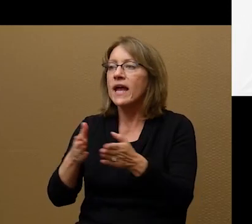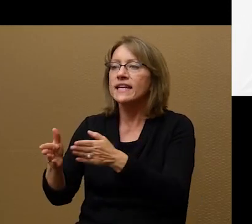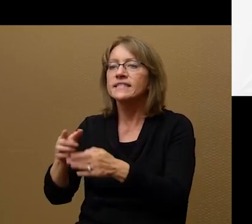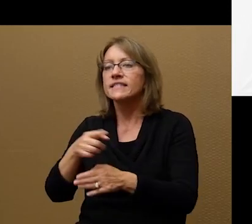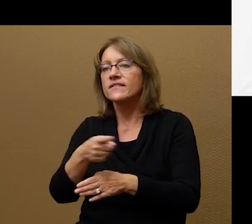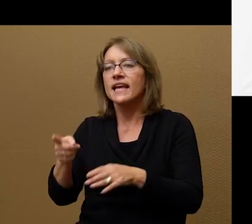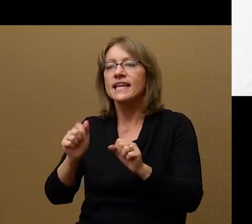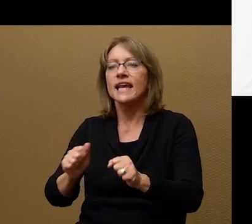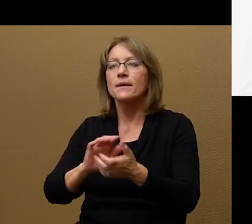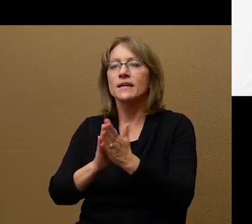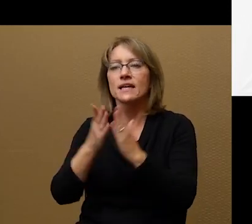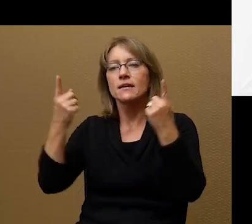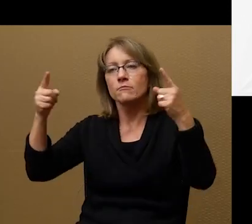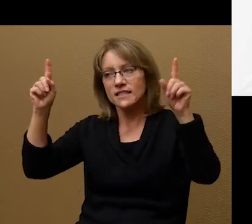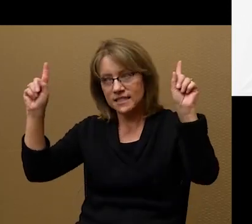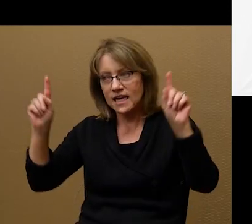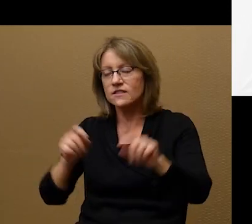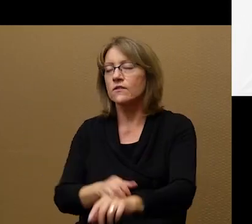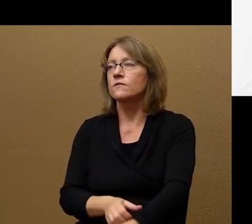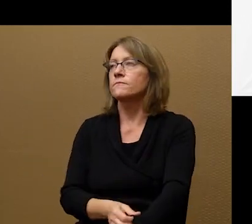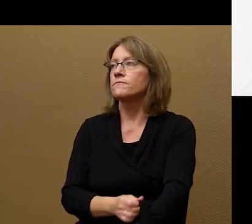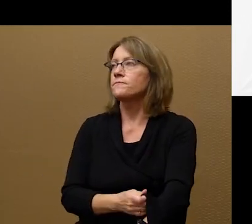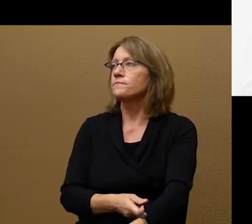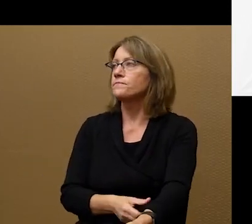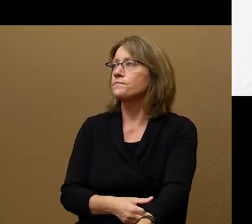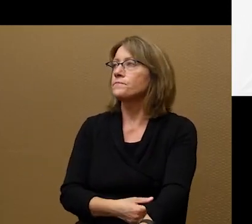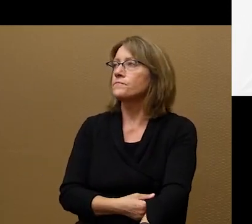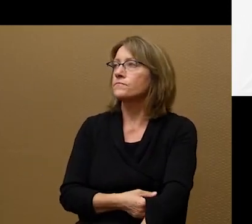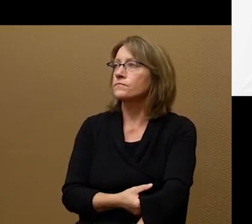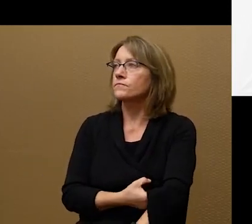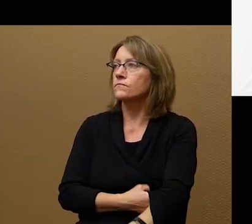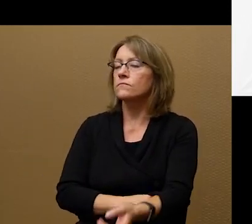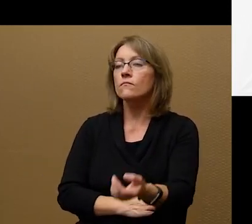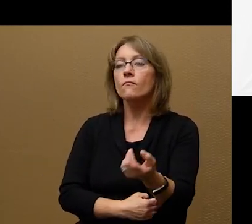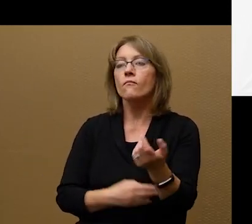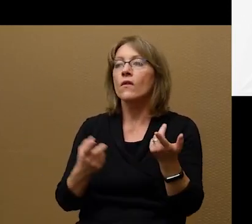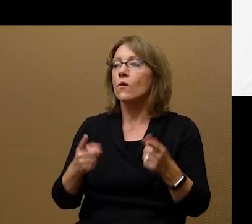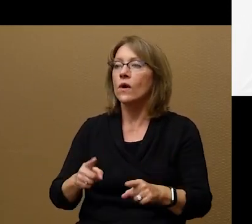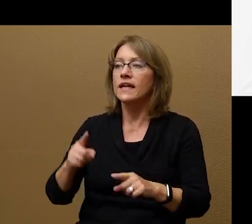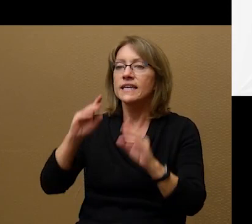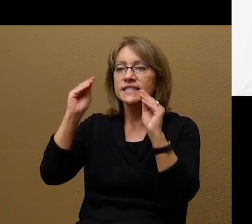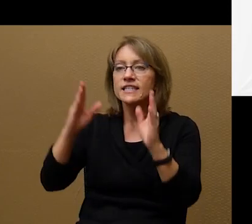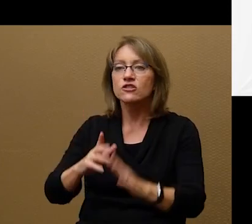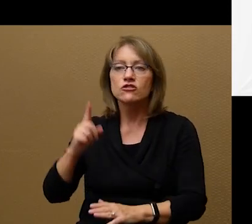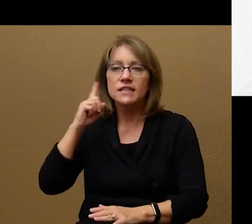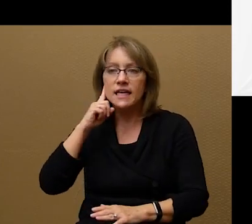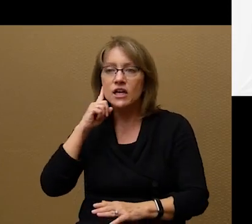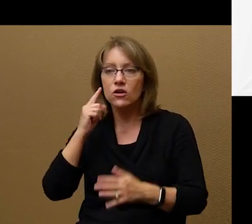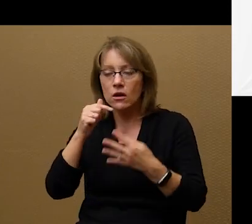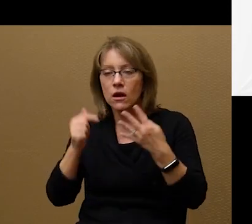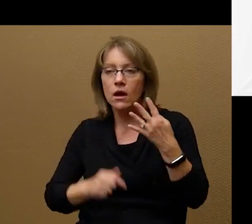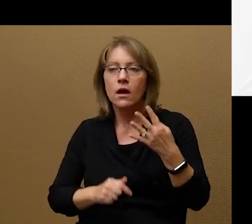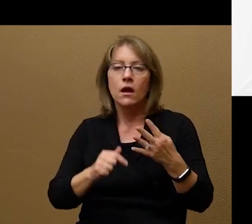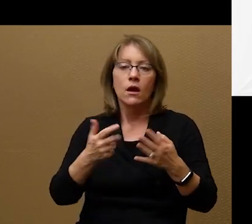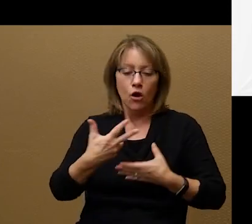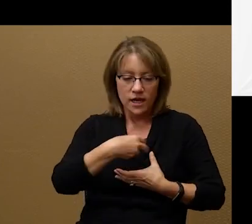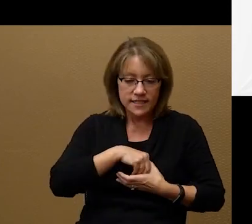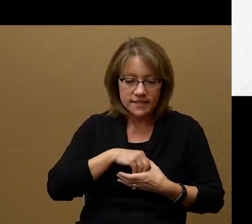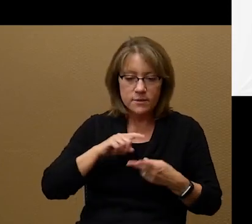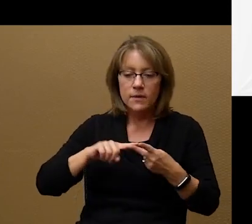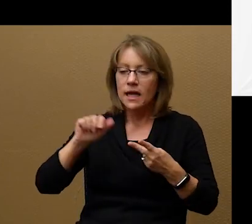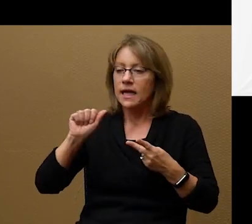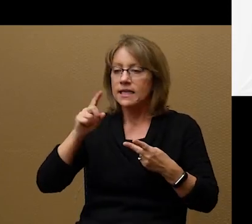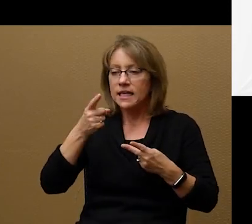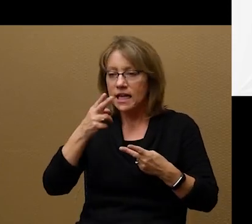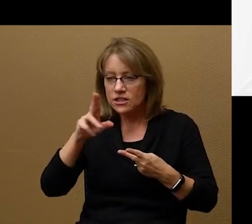So more on accountability. When teachers hear something about a student such as autism, ADHD, bad home life, their